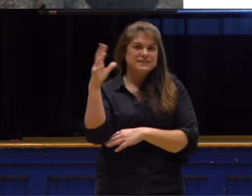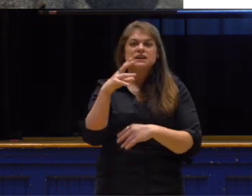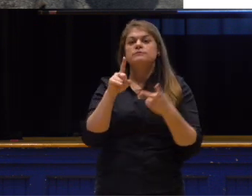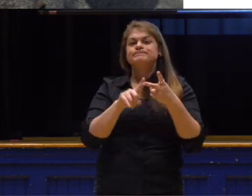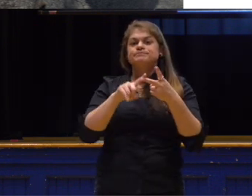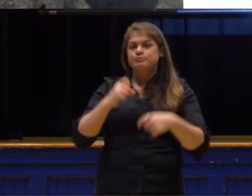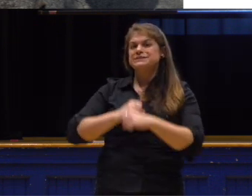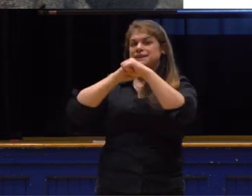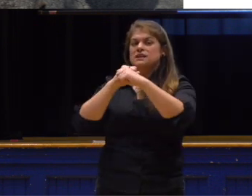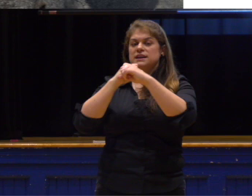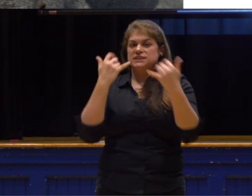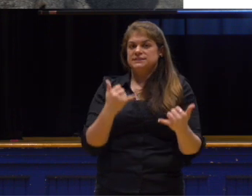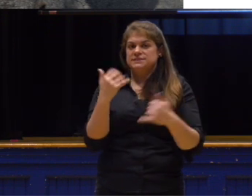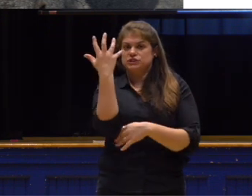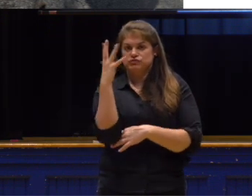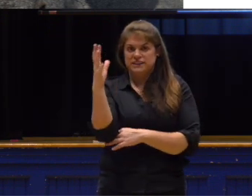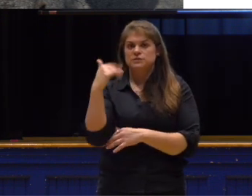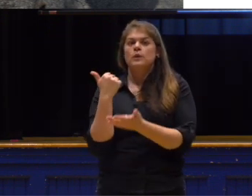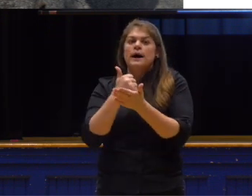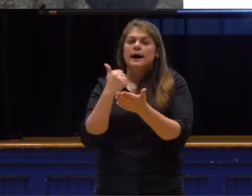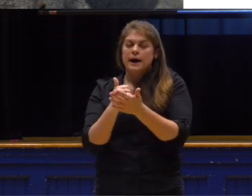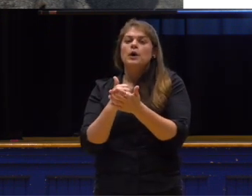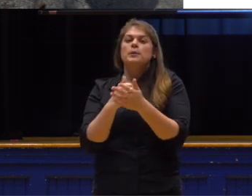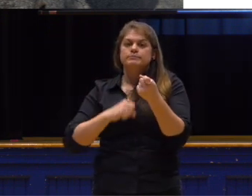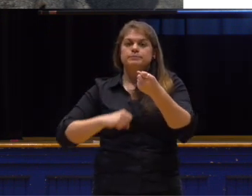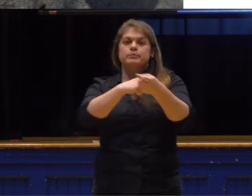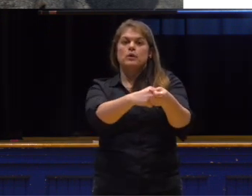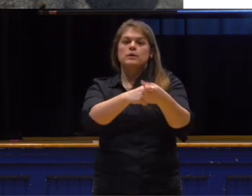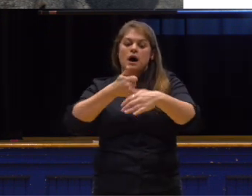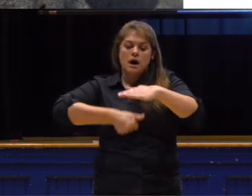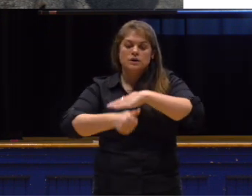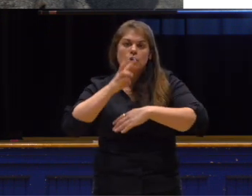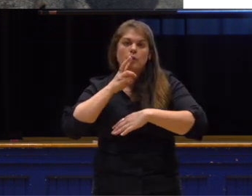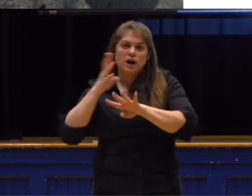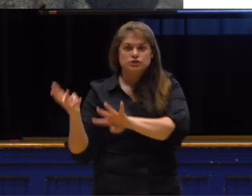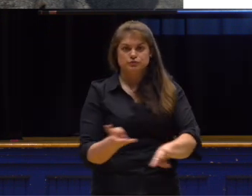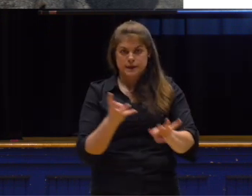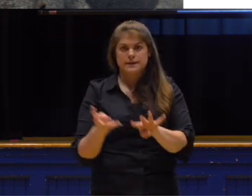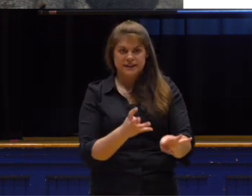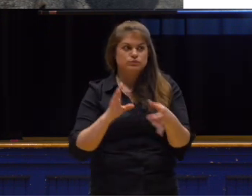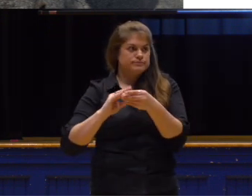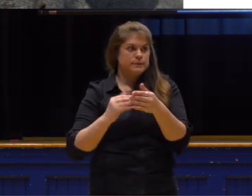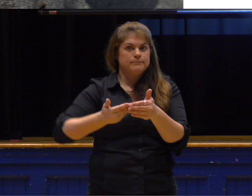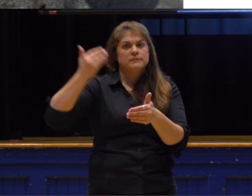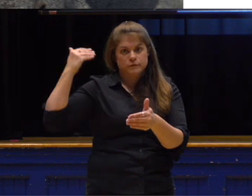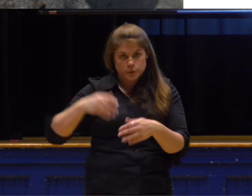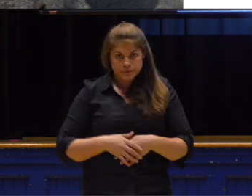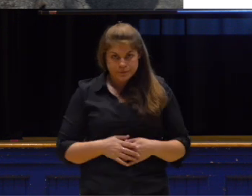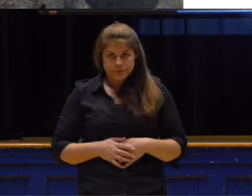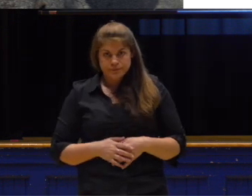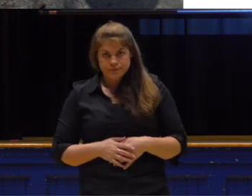trees. This work will facilitate the underground drainage and water main replacements discussed earlier.